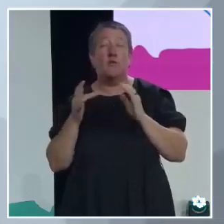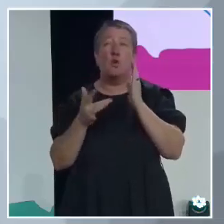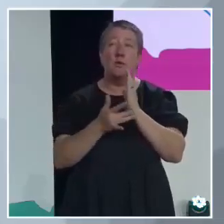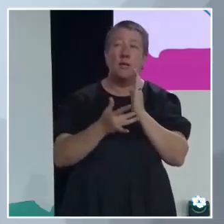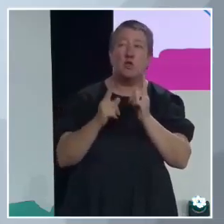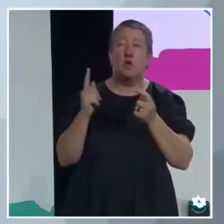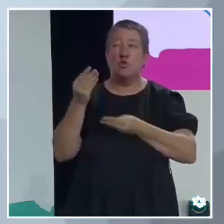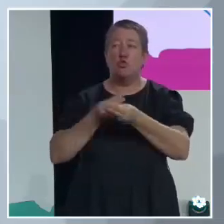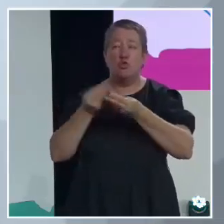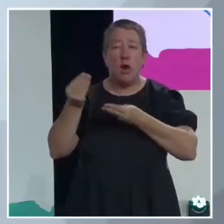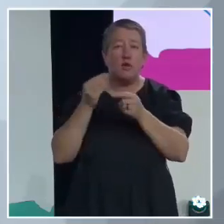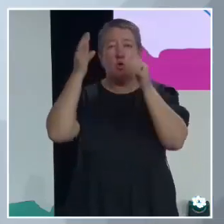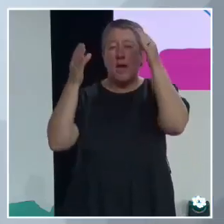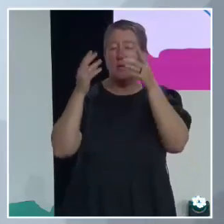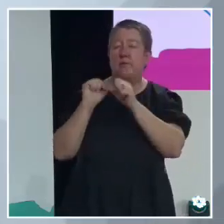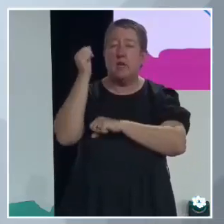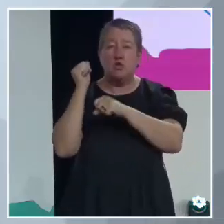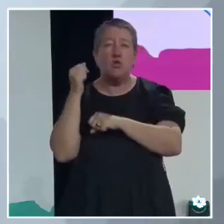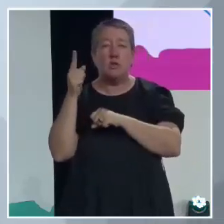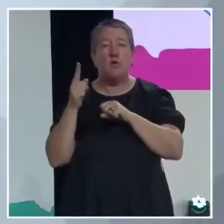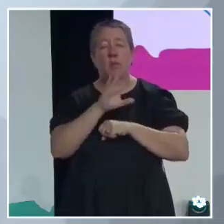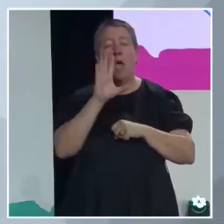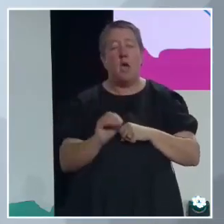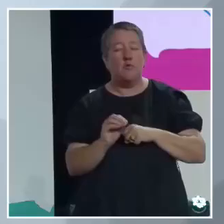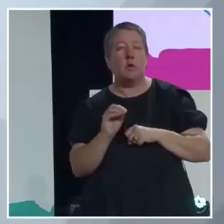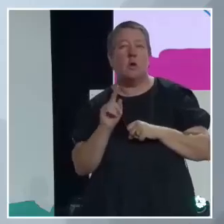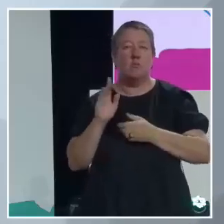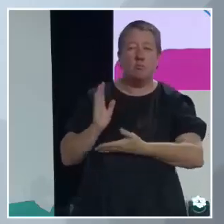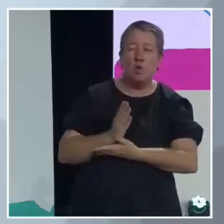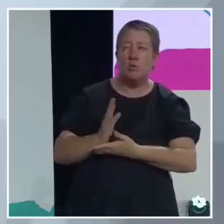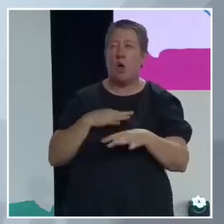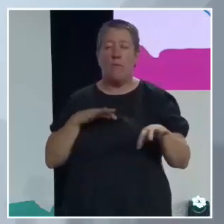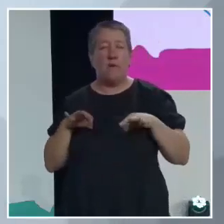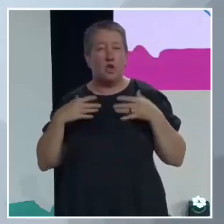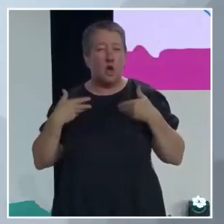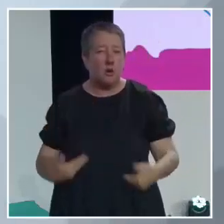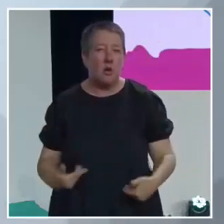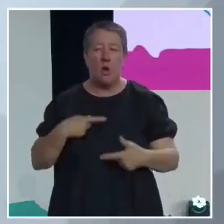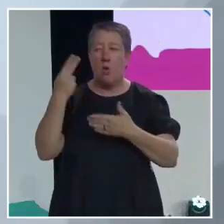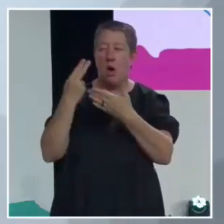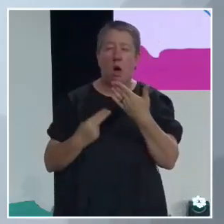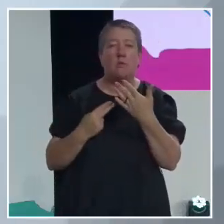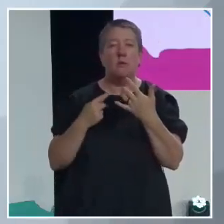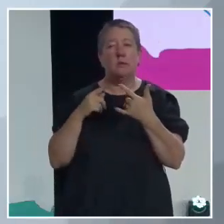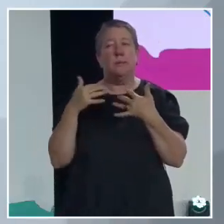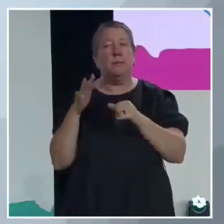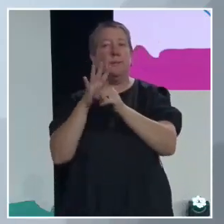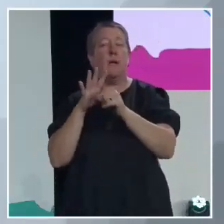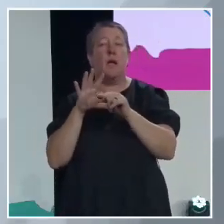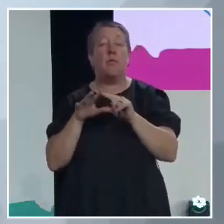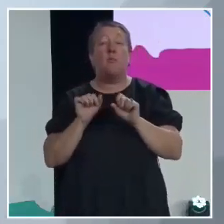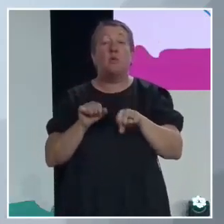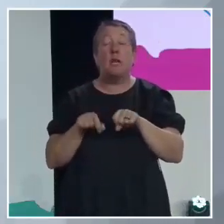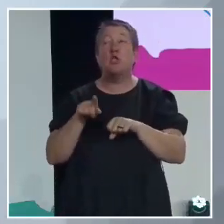creative industries, which are phenomenal from the African continent, our music, our fashion, our art, and the potential to leverage